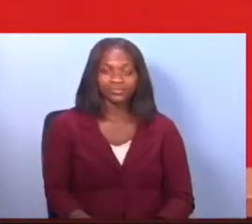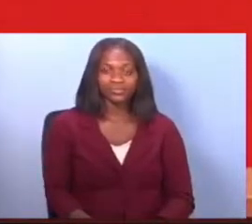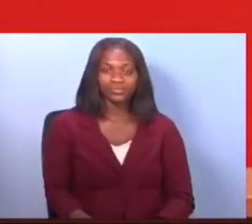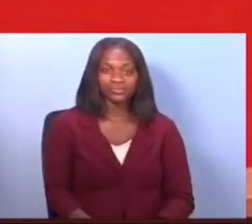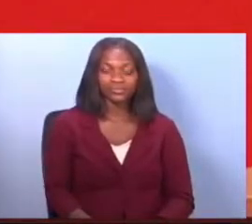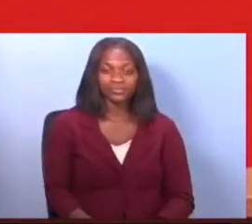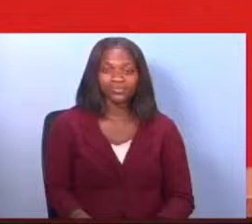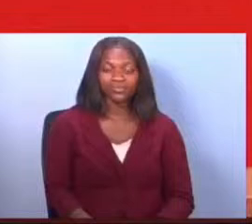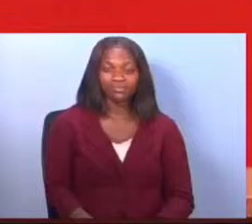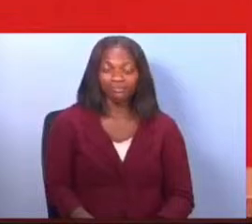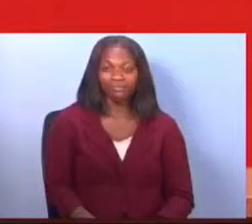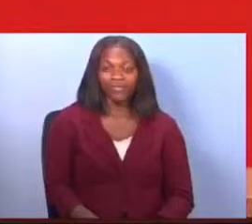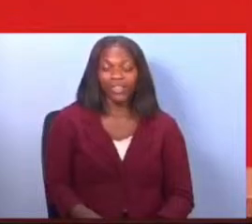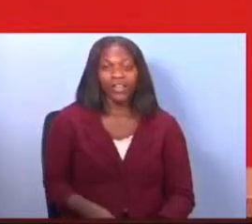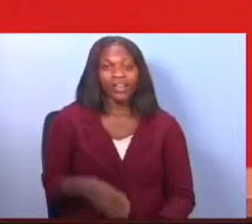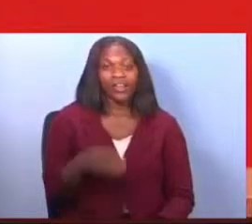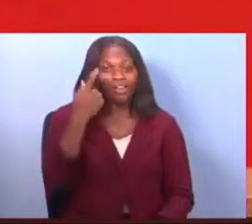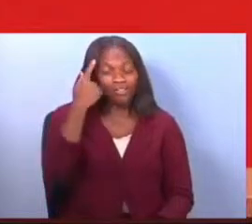are lawyers.